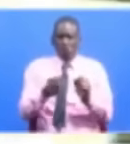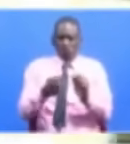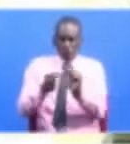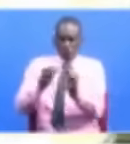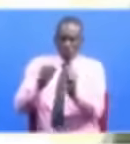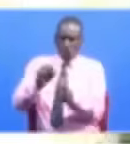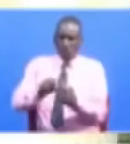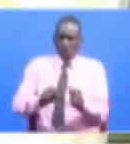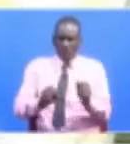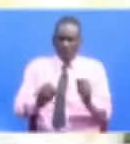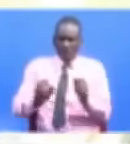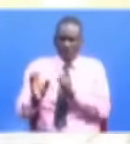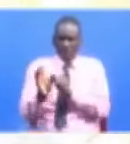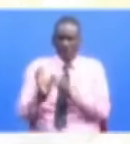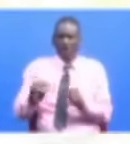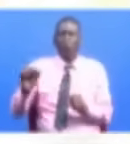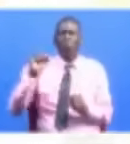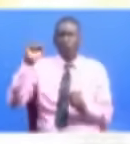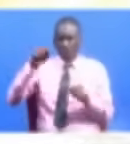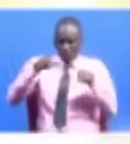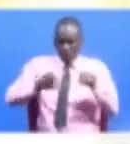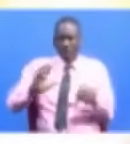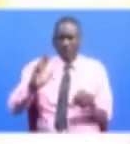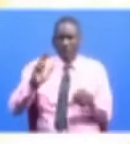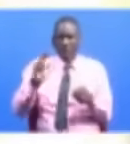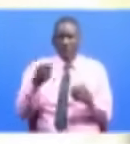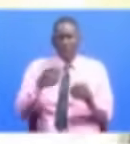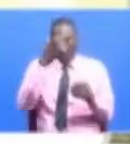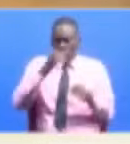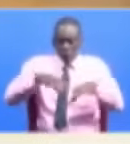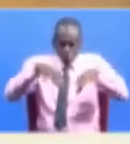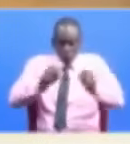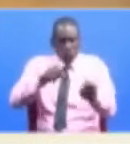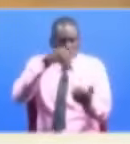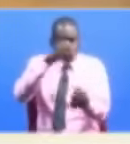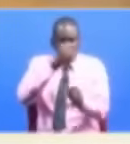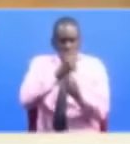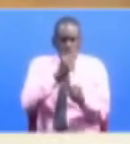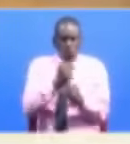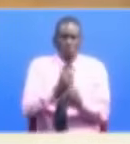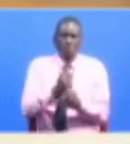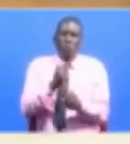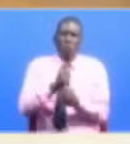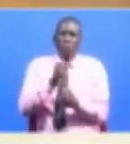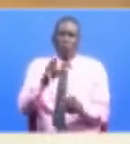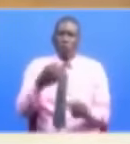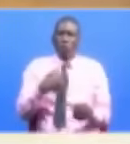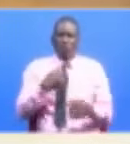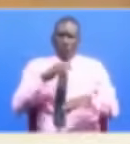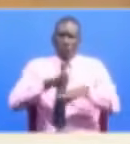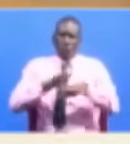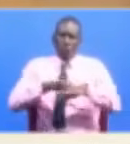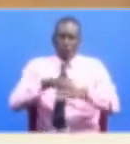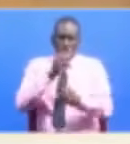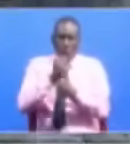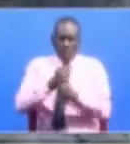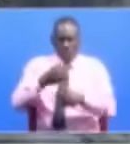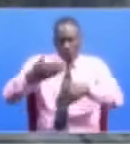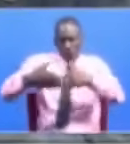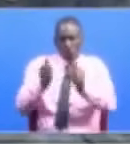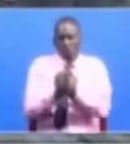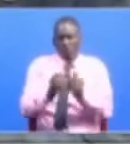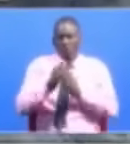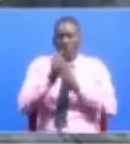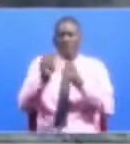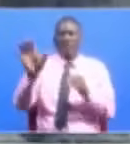local political activities, since taking up the job would require him to have a good working relationship with leaders